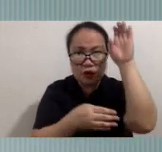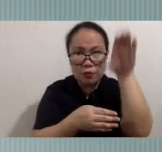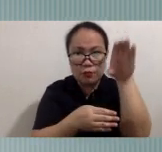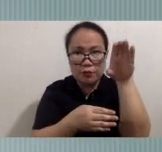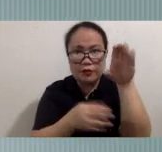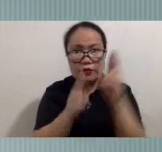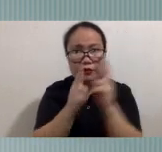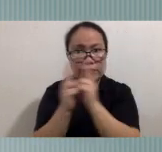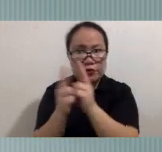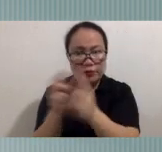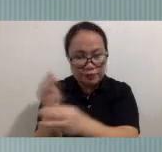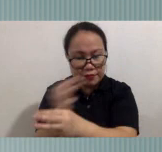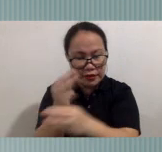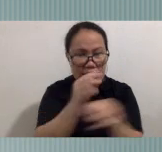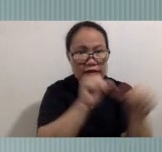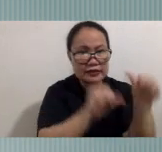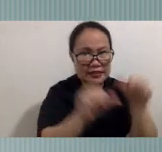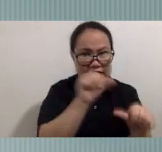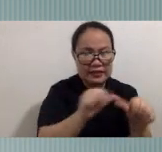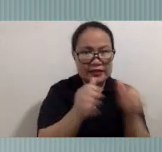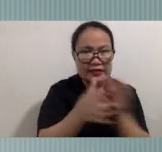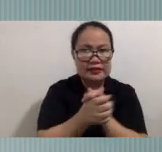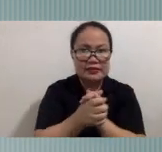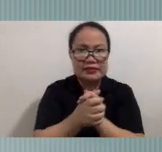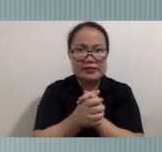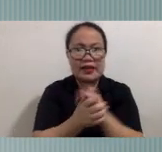is the cardinality of the